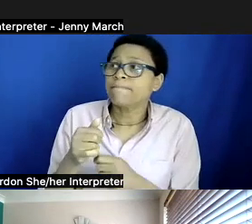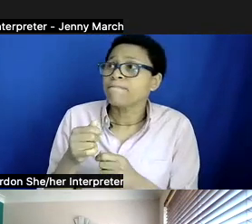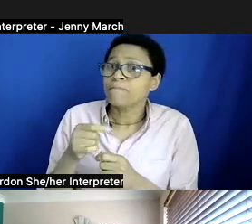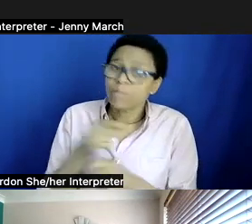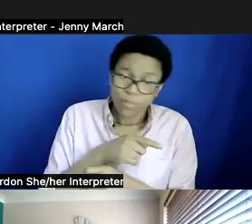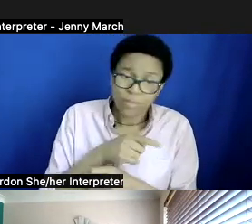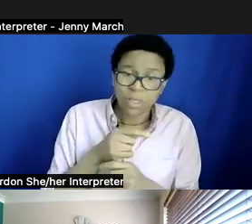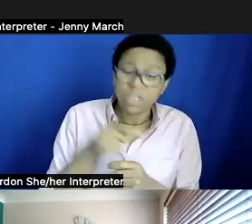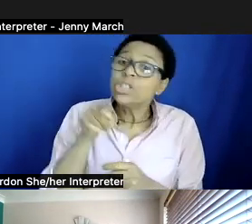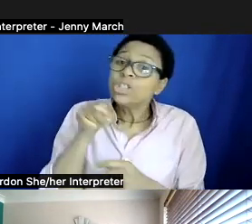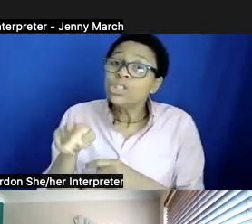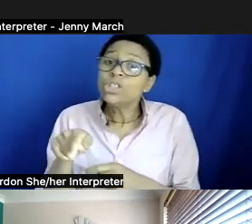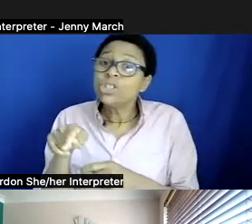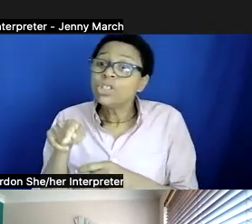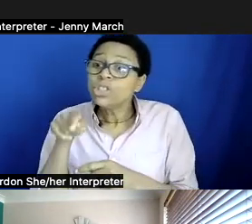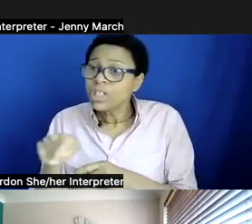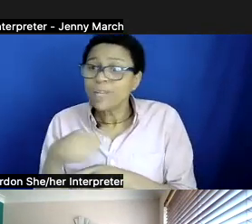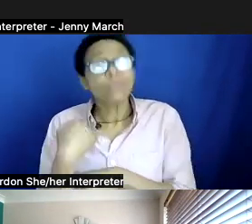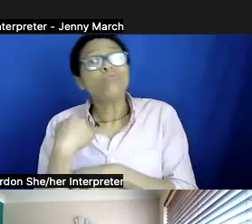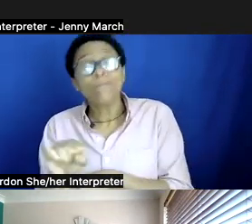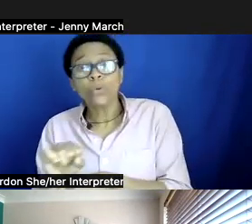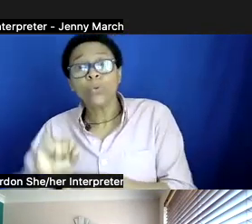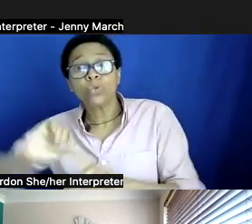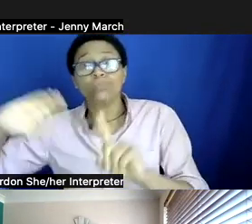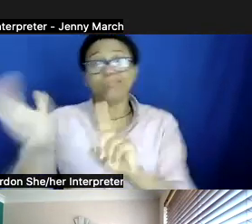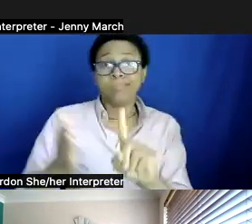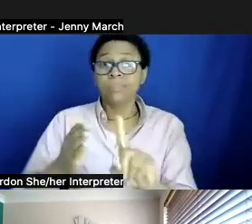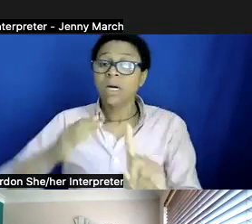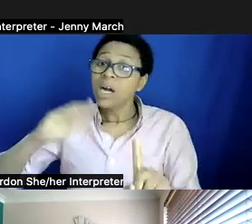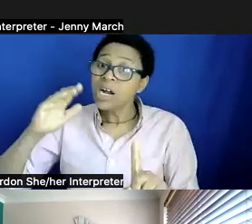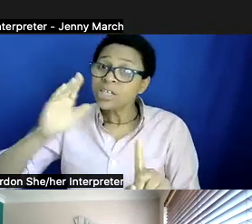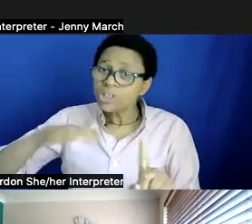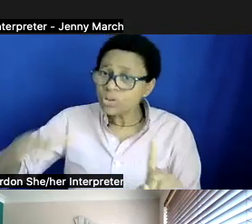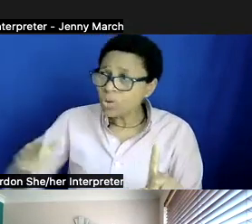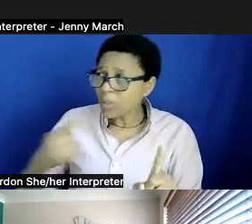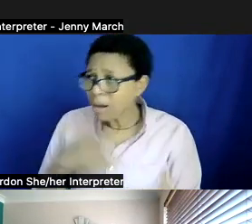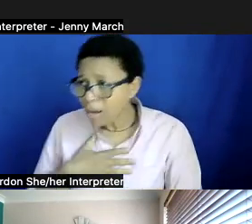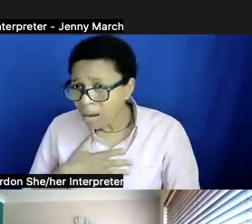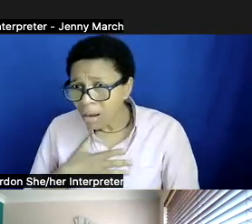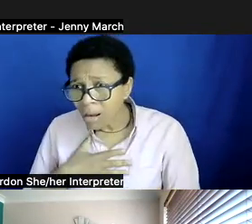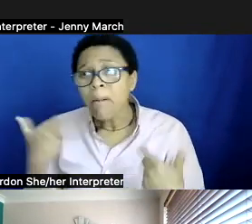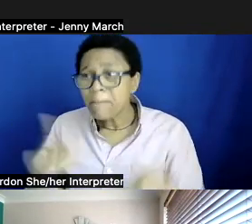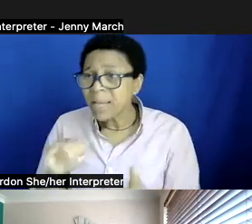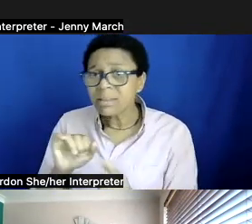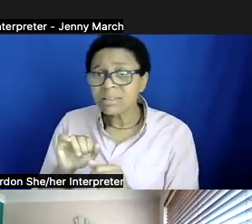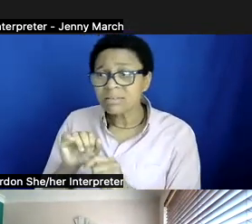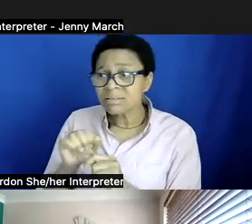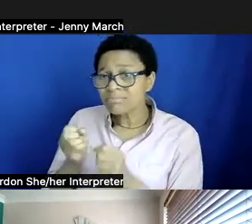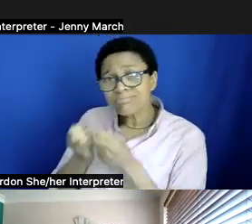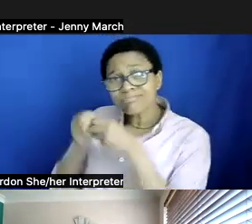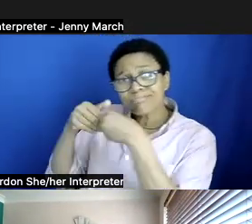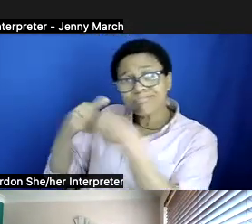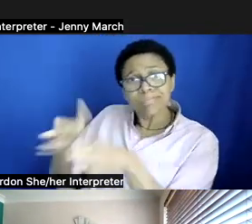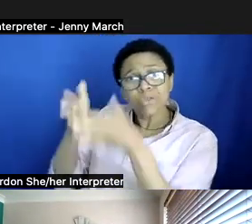would refuse to hit the children, and that was seen as like a kind of like a weakness. I think it was, I can't remember what the wording was,